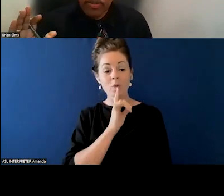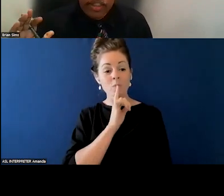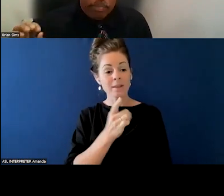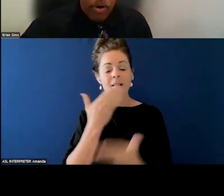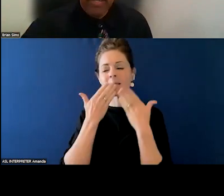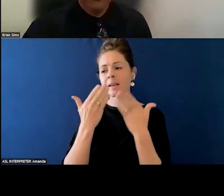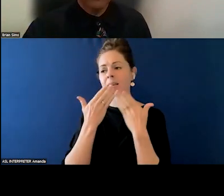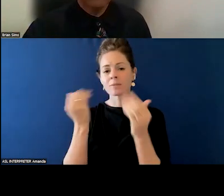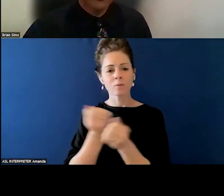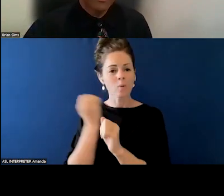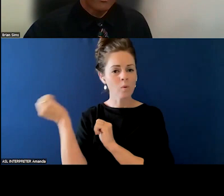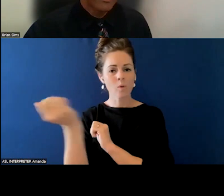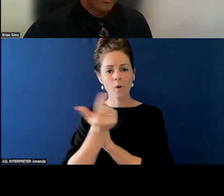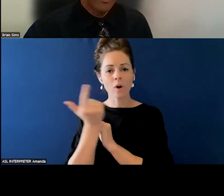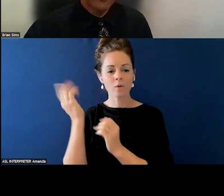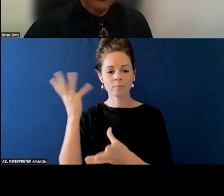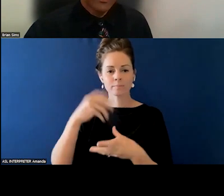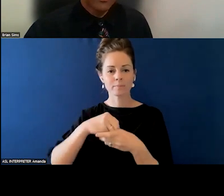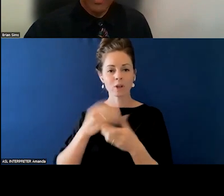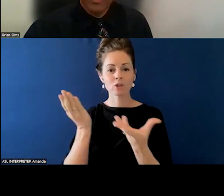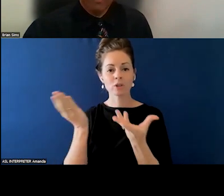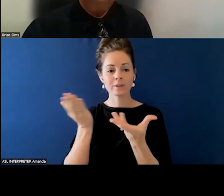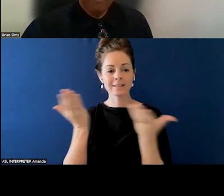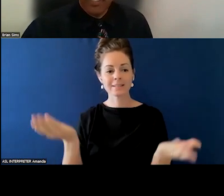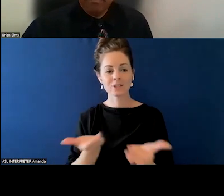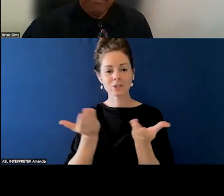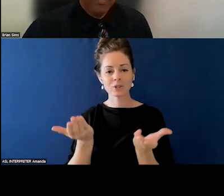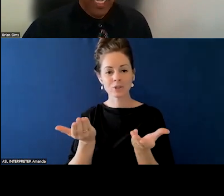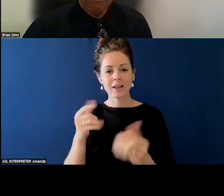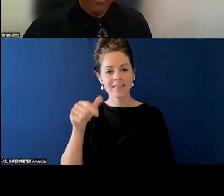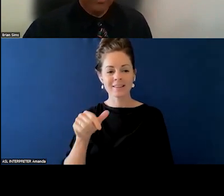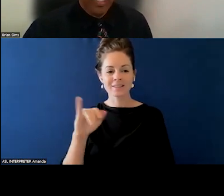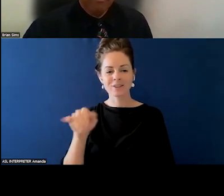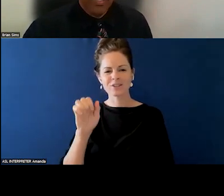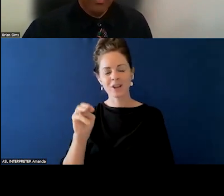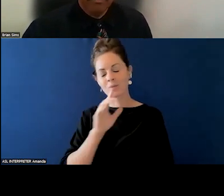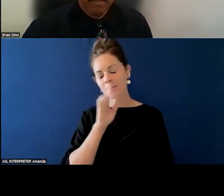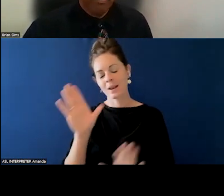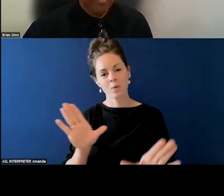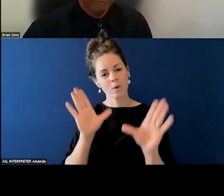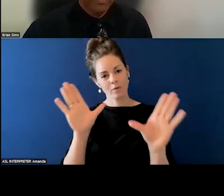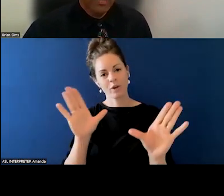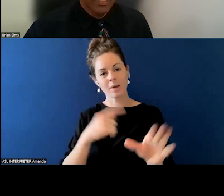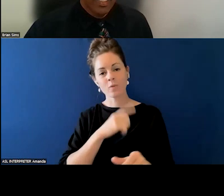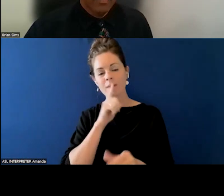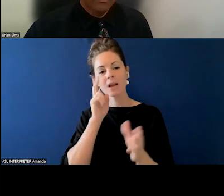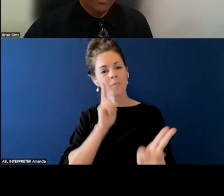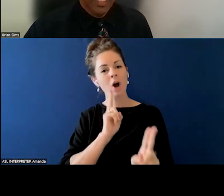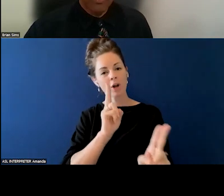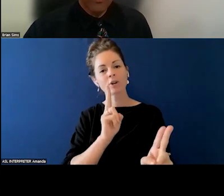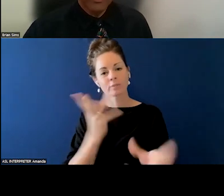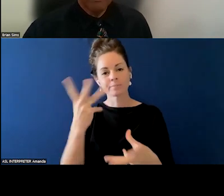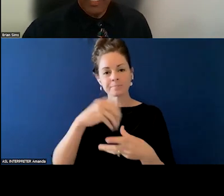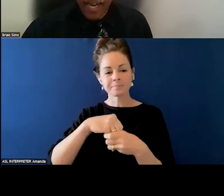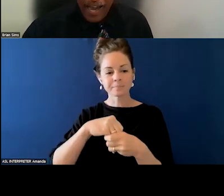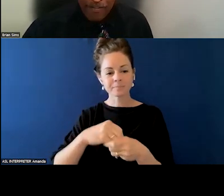everyone who is a part of this service here. This Crisis Jams have just been phenomenal, so I'm honored to be a part of it. Today,